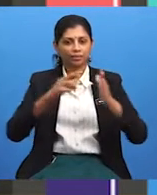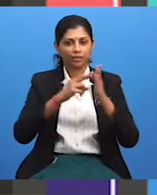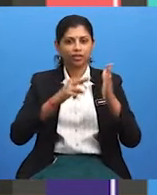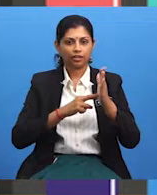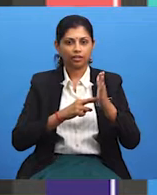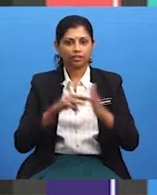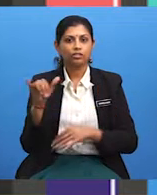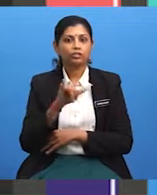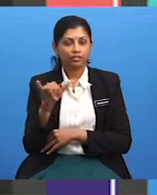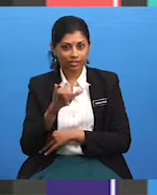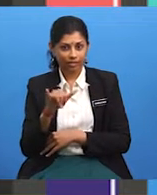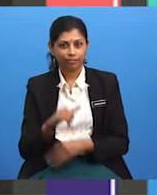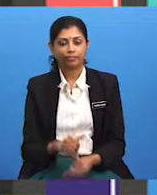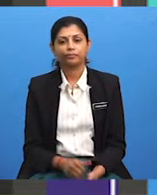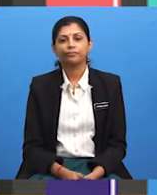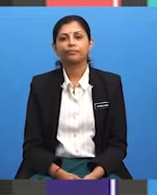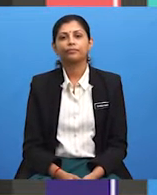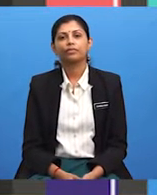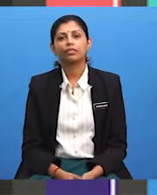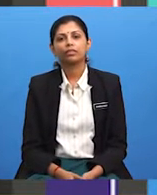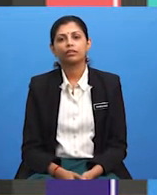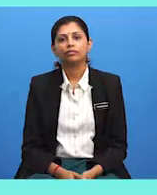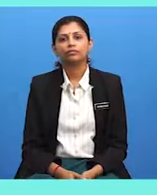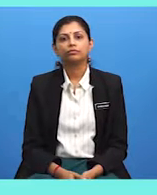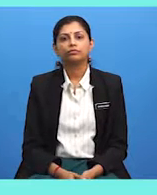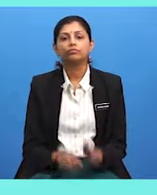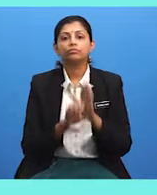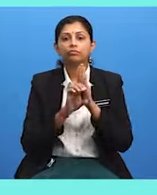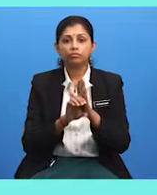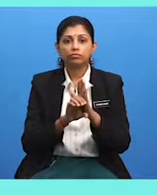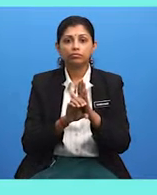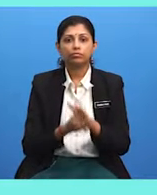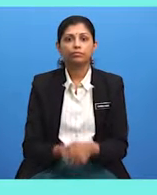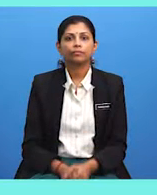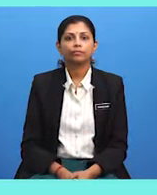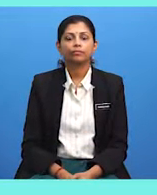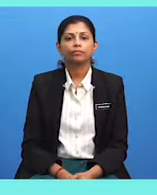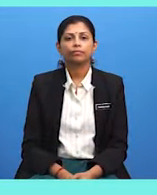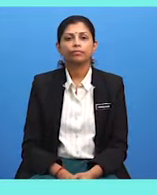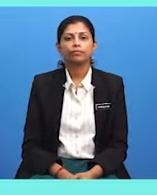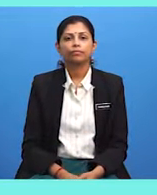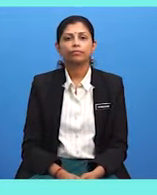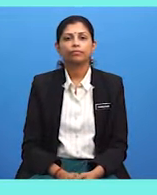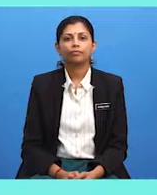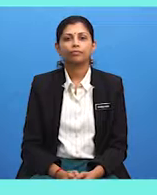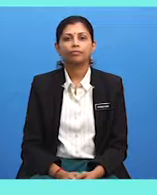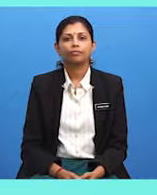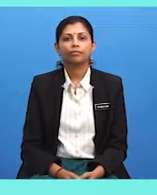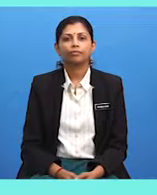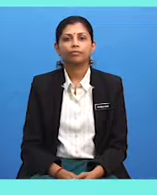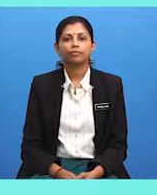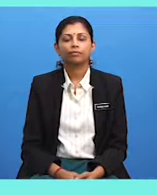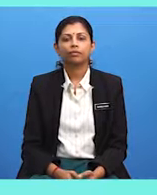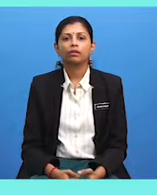be observed attentively. Example, listen to the news excerpt on